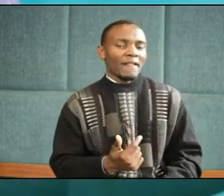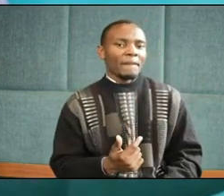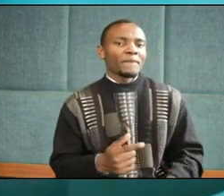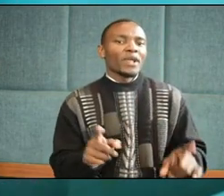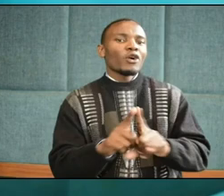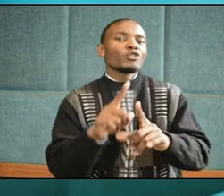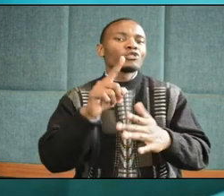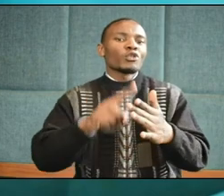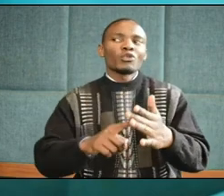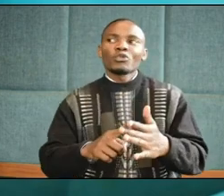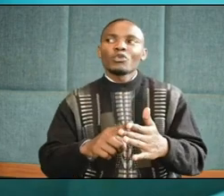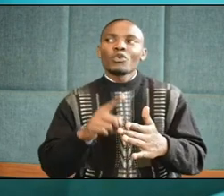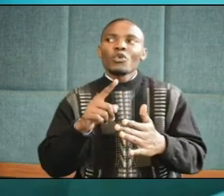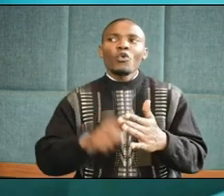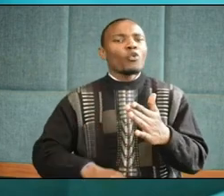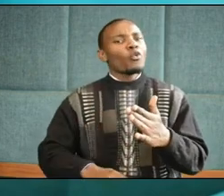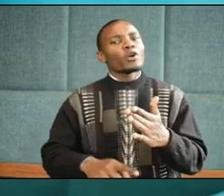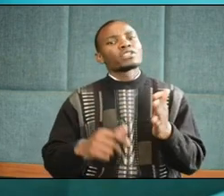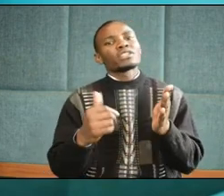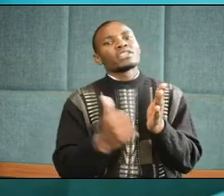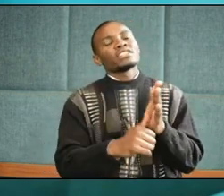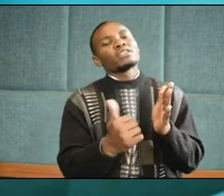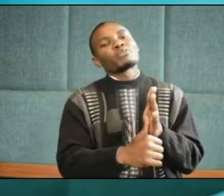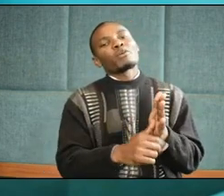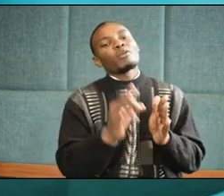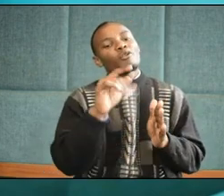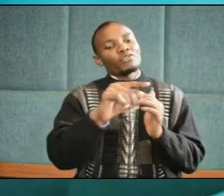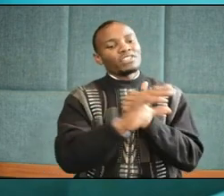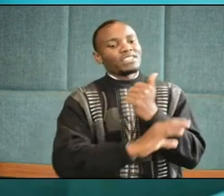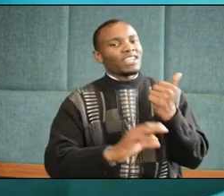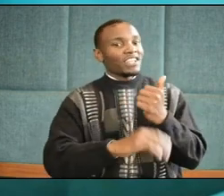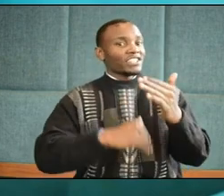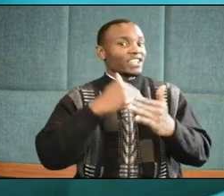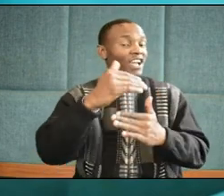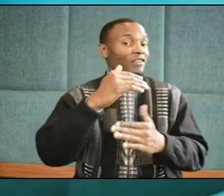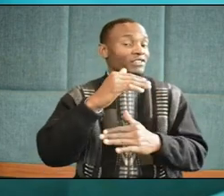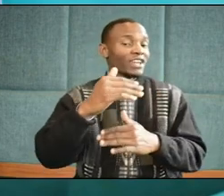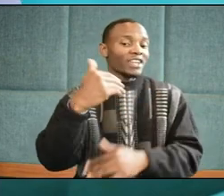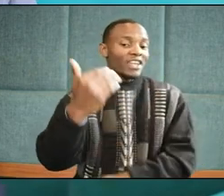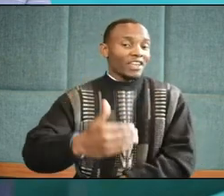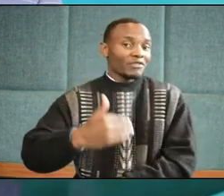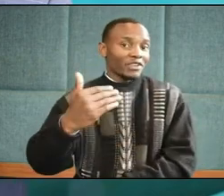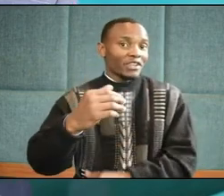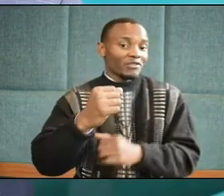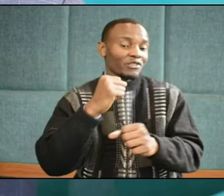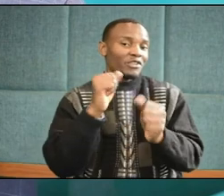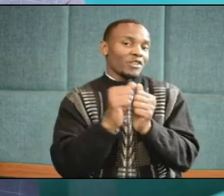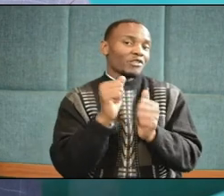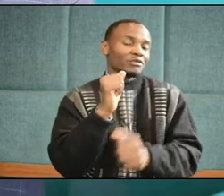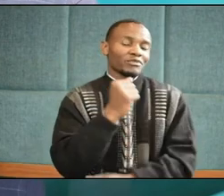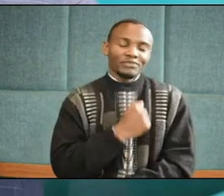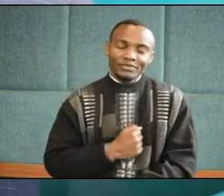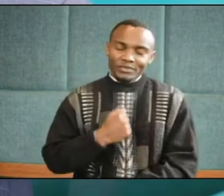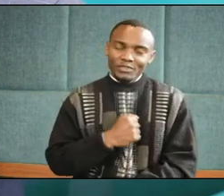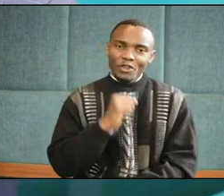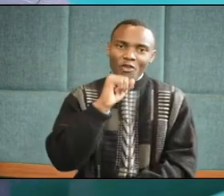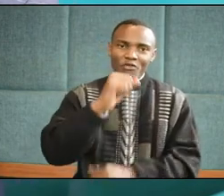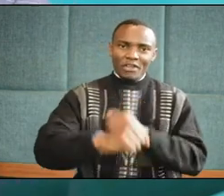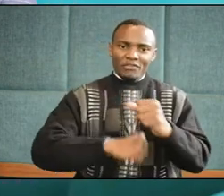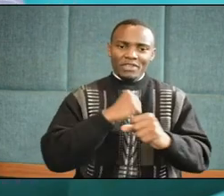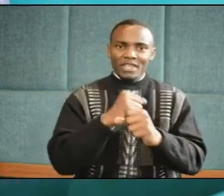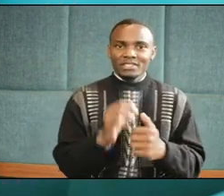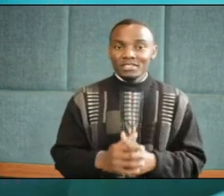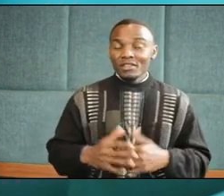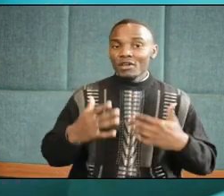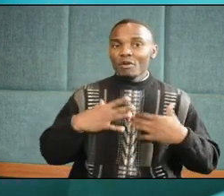What else this country after every 5 years? Is it not lack of people who are